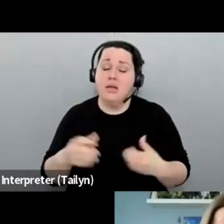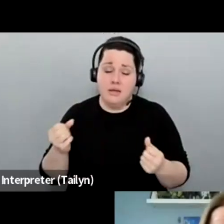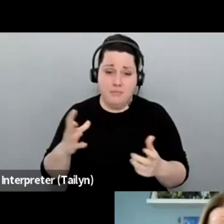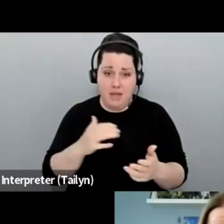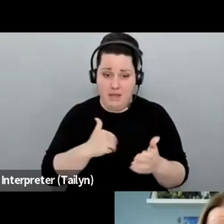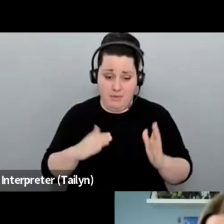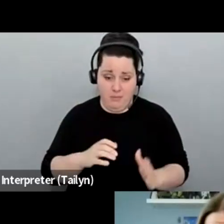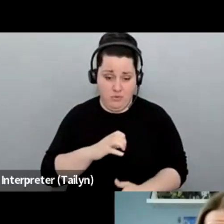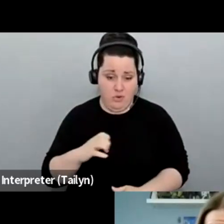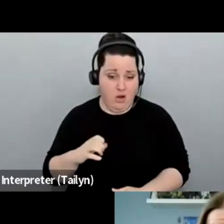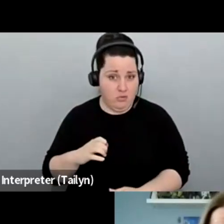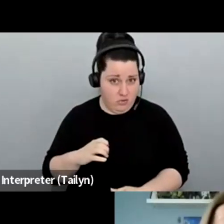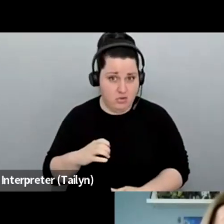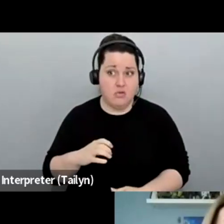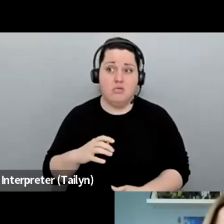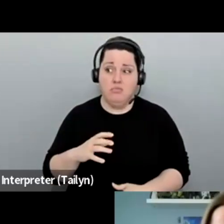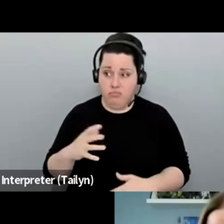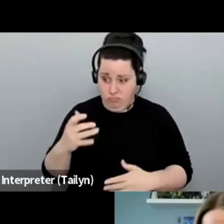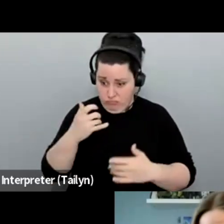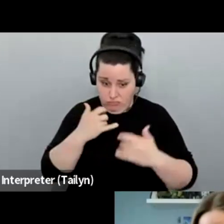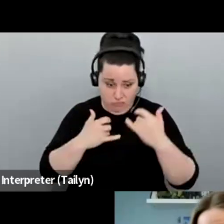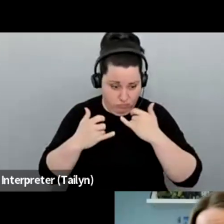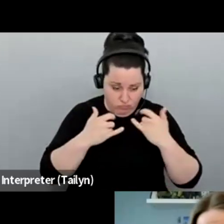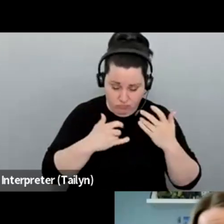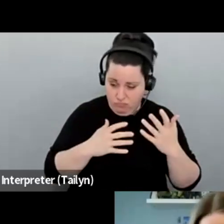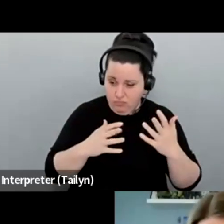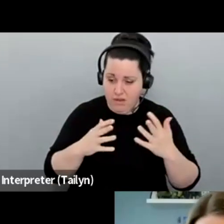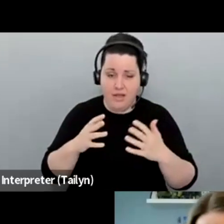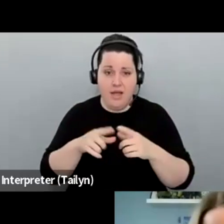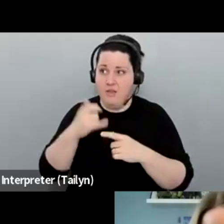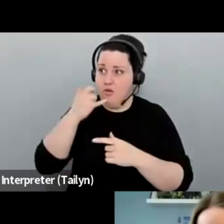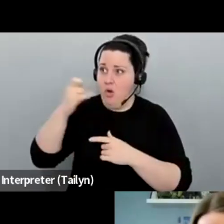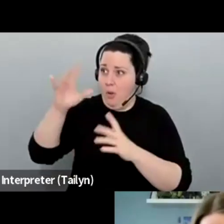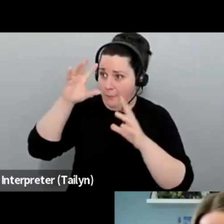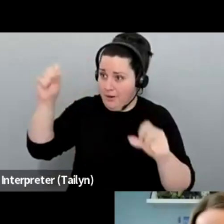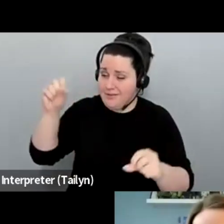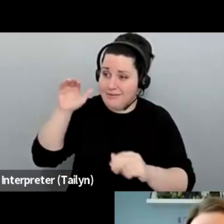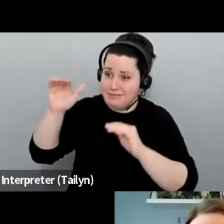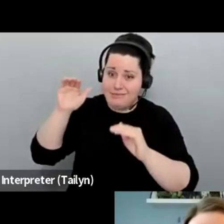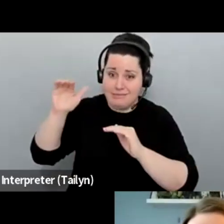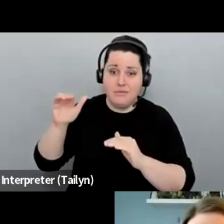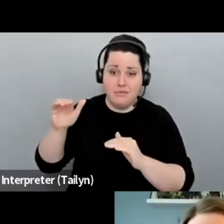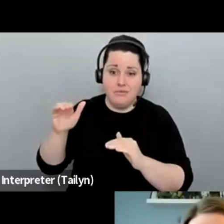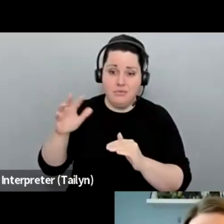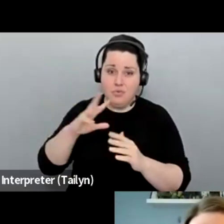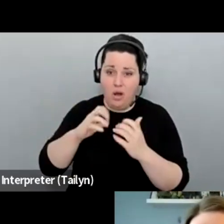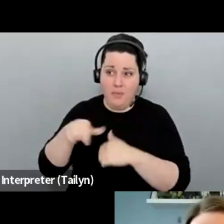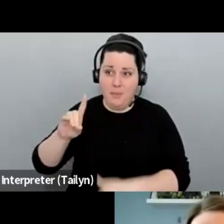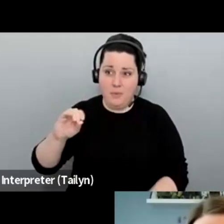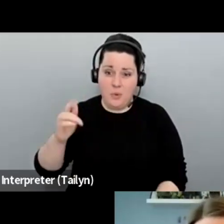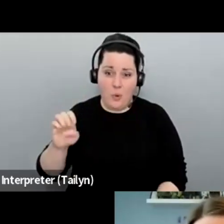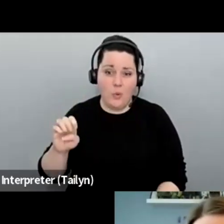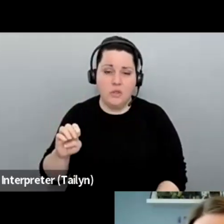of Congress got those calls and made calls to the president, to whomever they needed to speak to at DOJ, and at